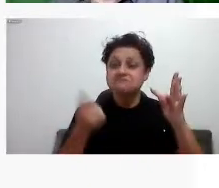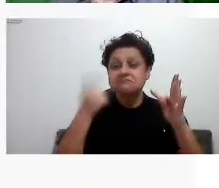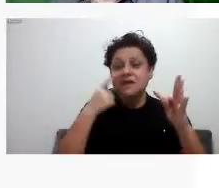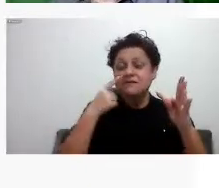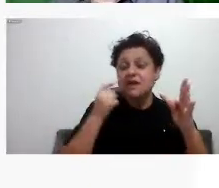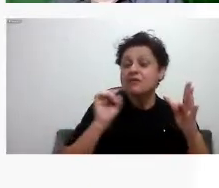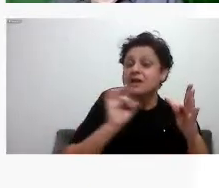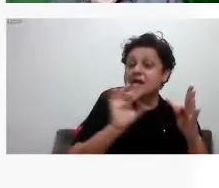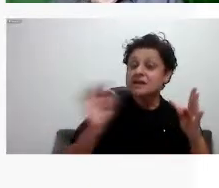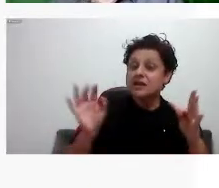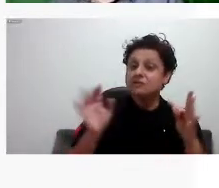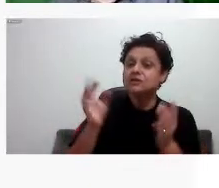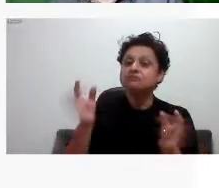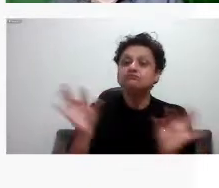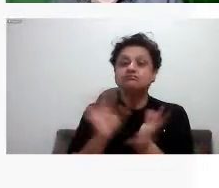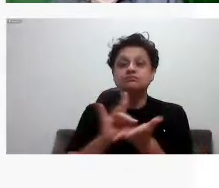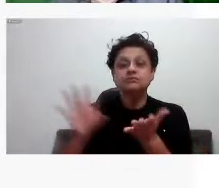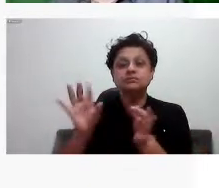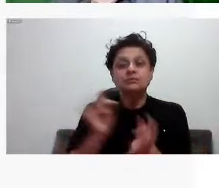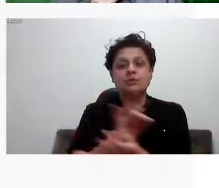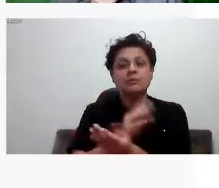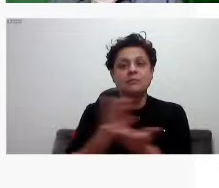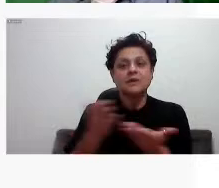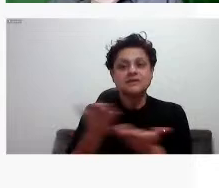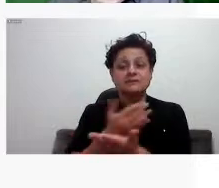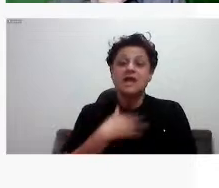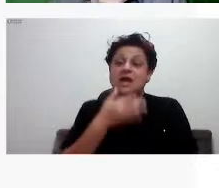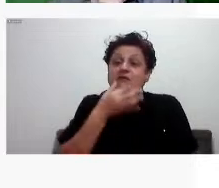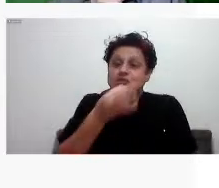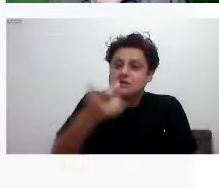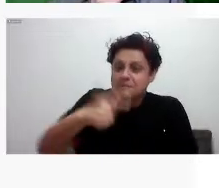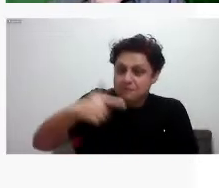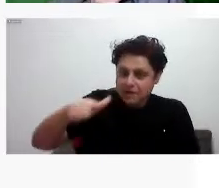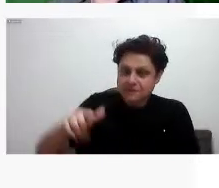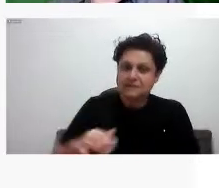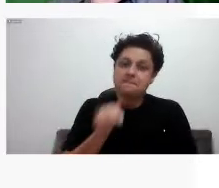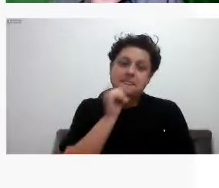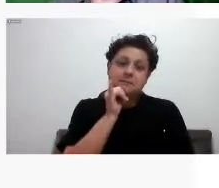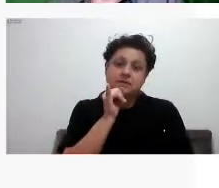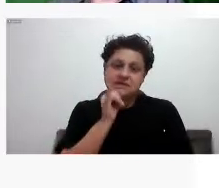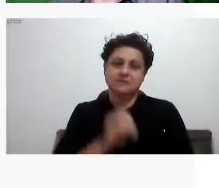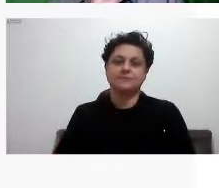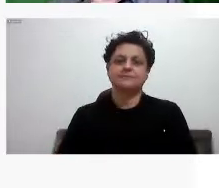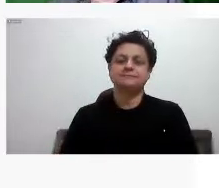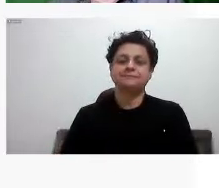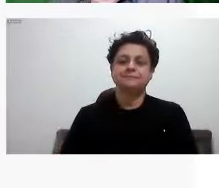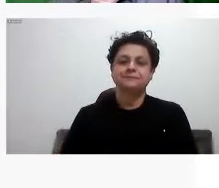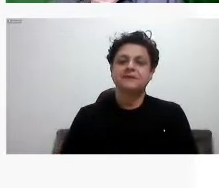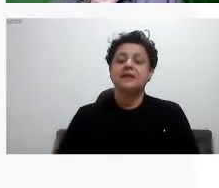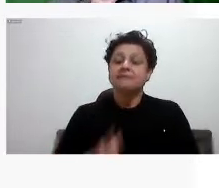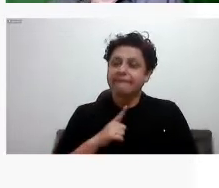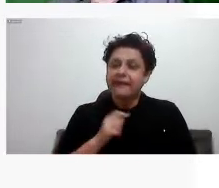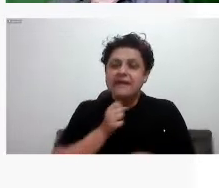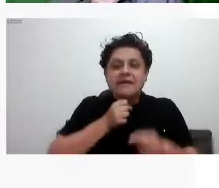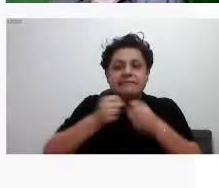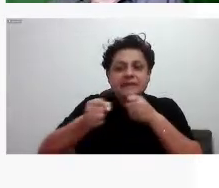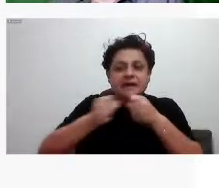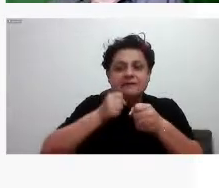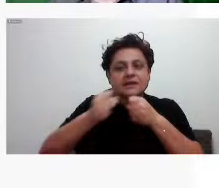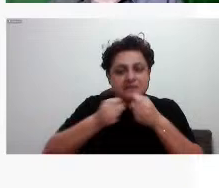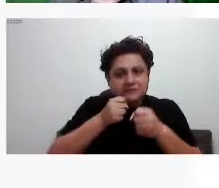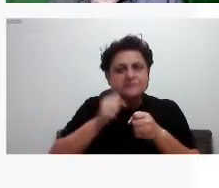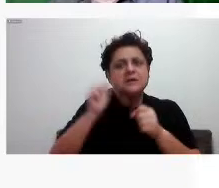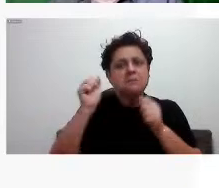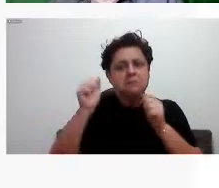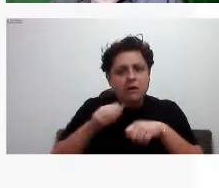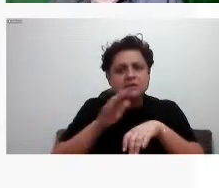suggest a couple. For example, apart from the interviews that you could have with your learners, you could ask the